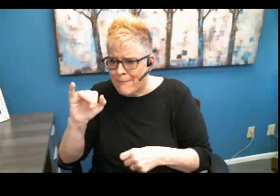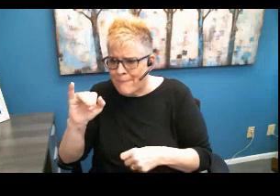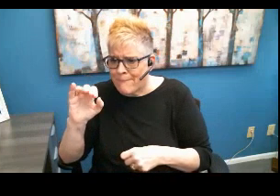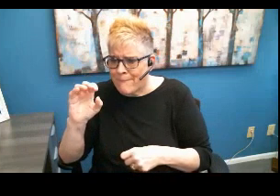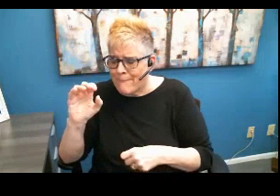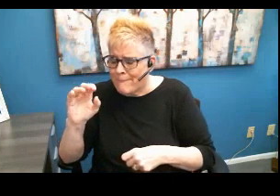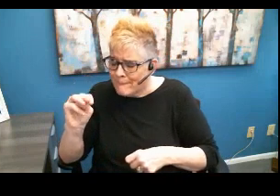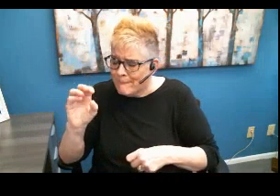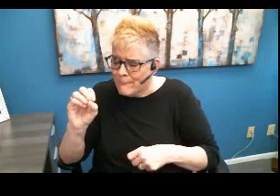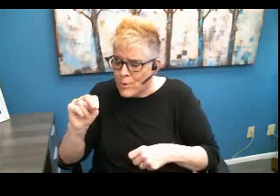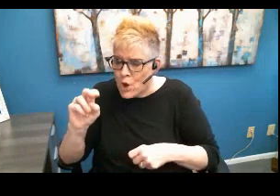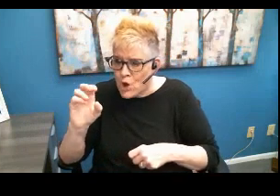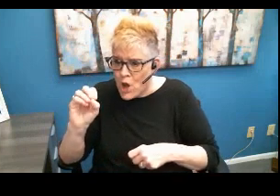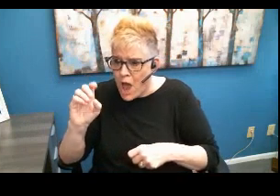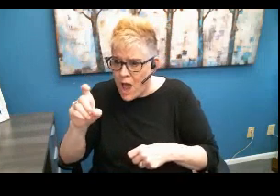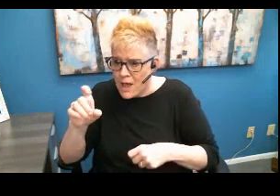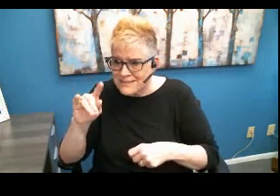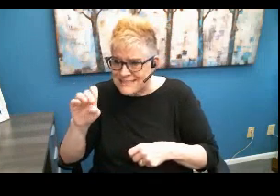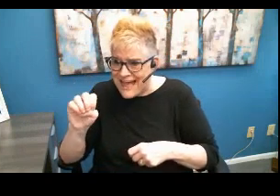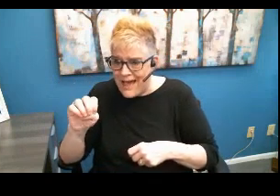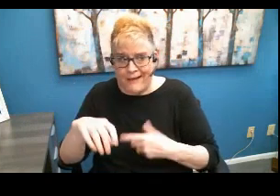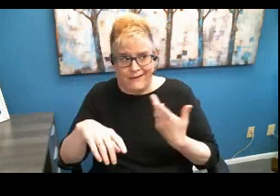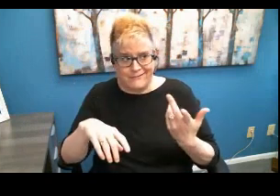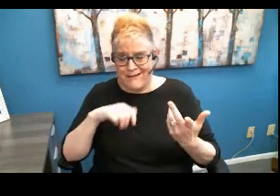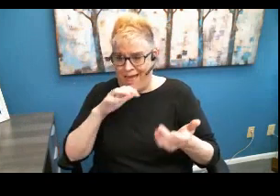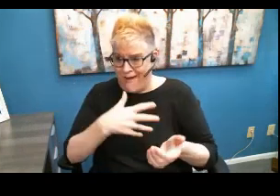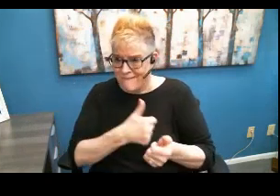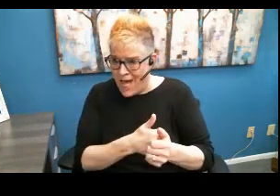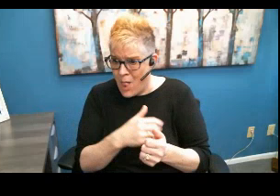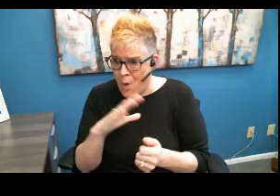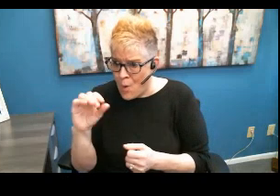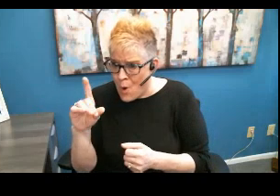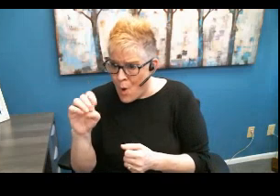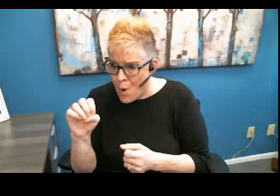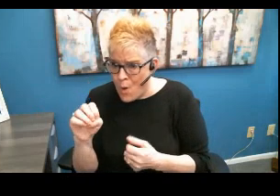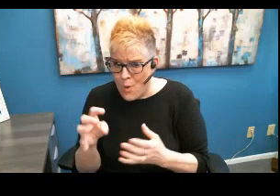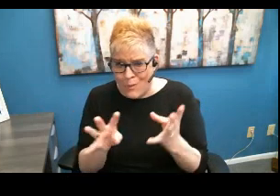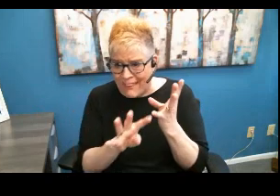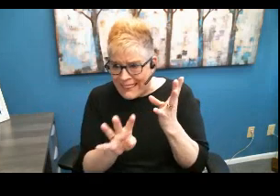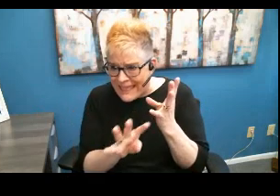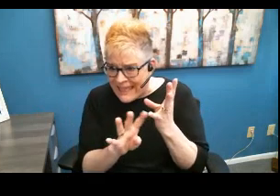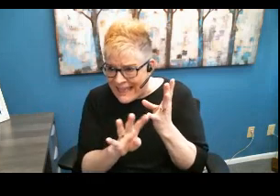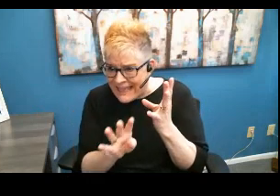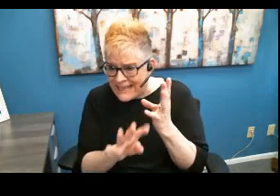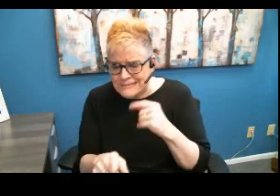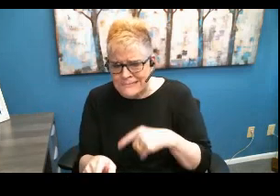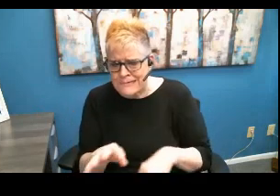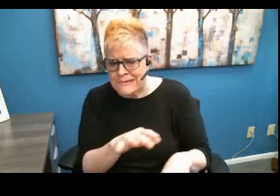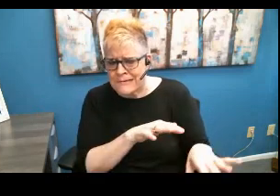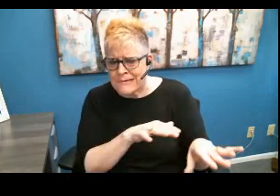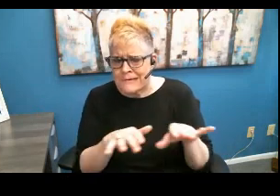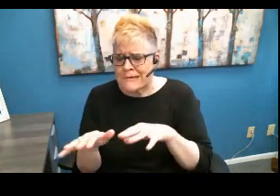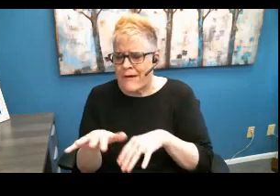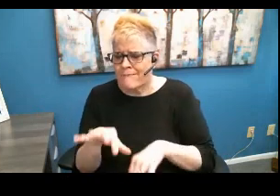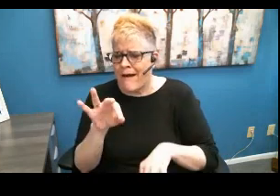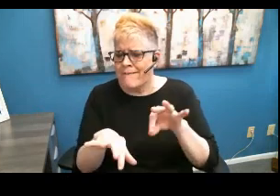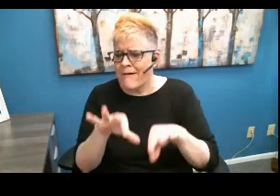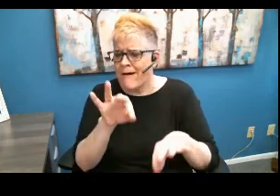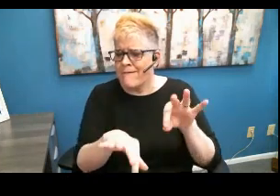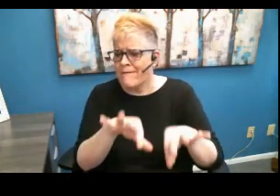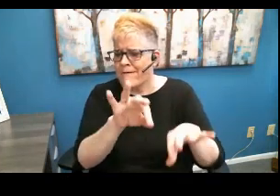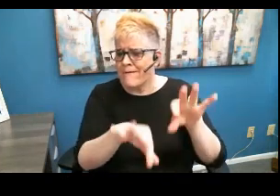the International Fuel Gas Code, or there's unsafe conditions or leaks on the customer's fuel lines or equipment. Or it may